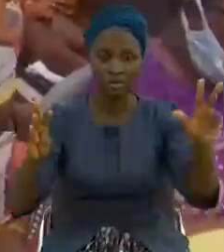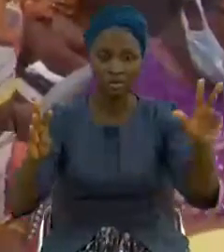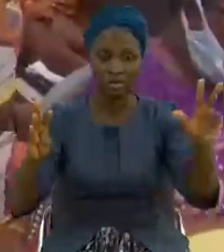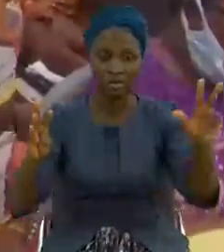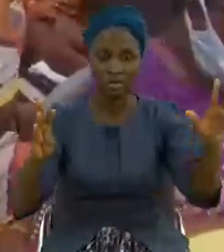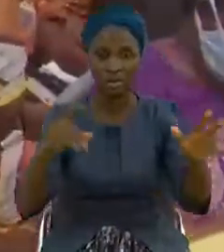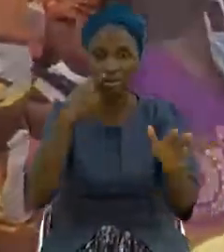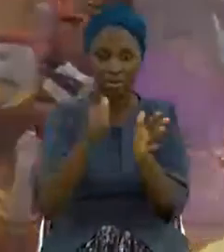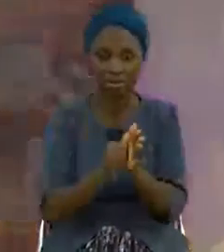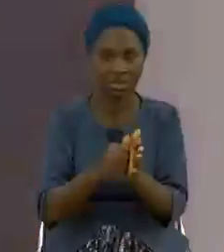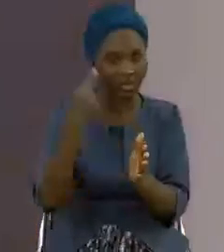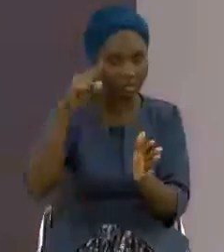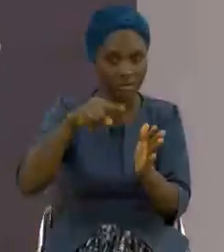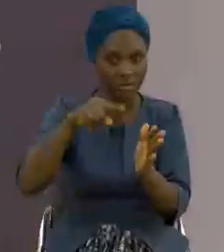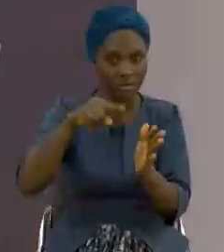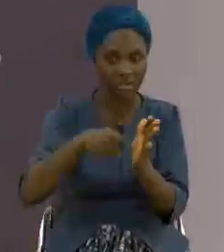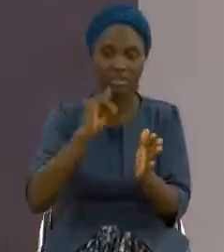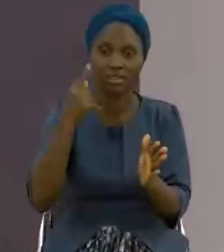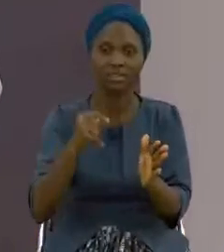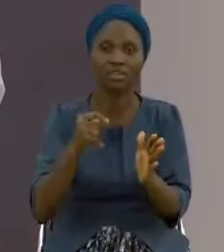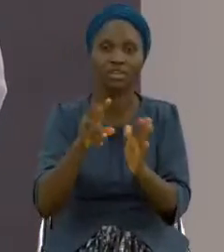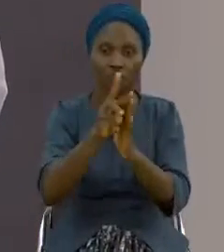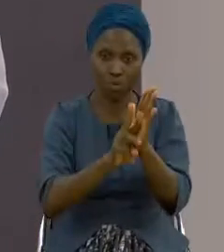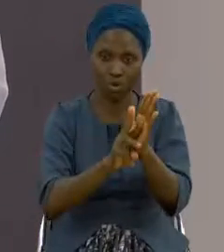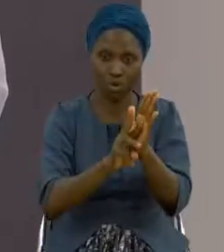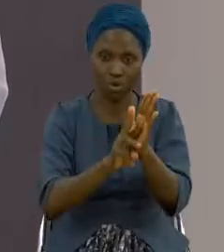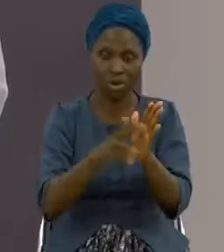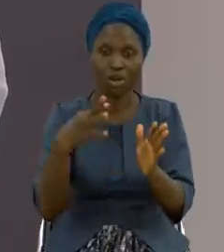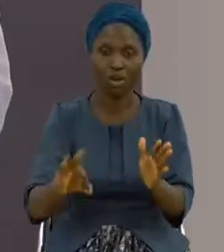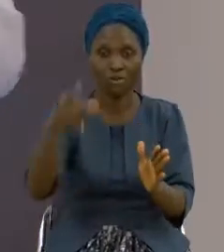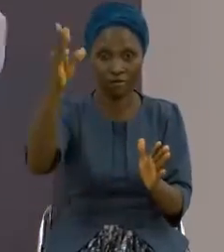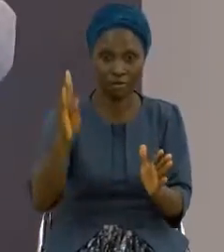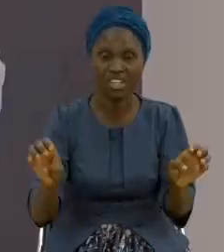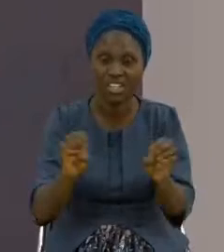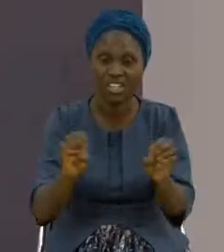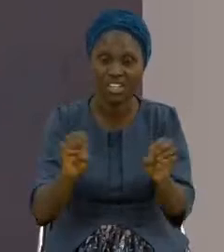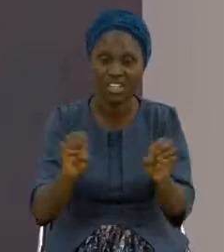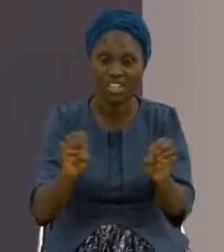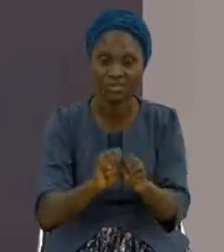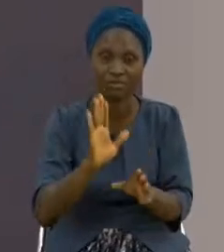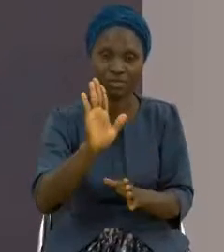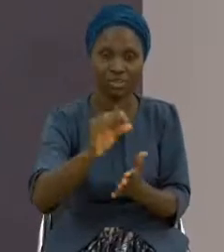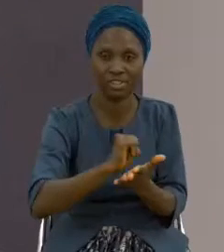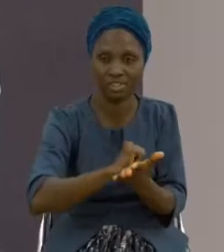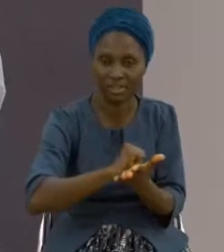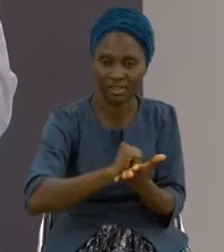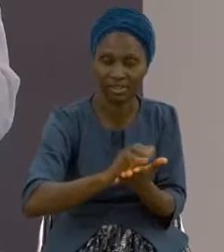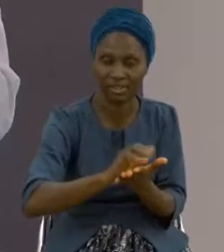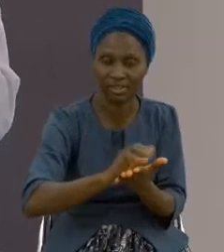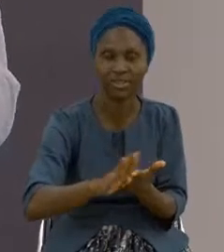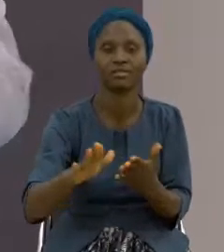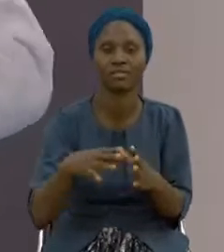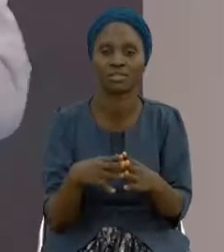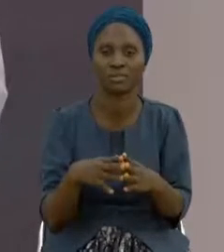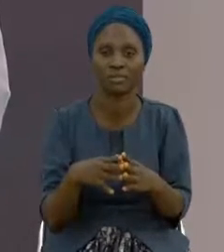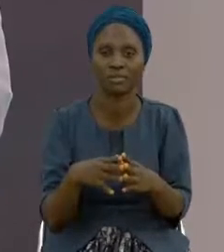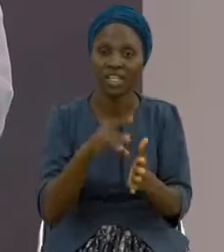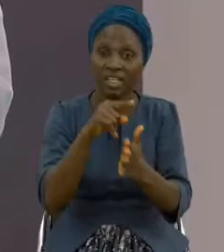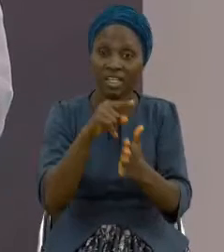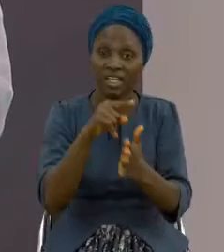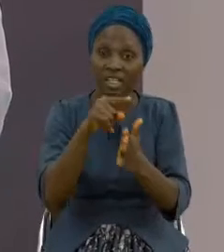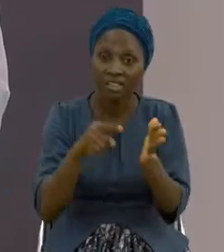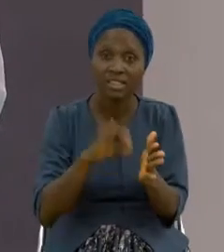God, even your sanctification." This is the will of God,